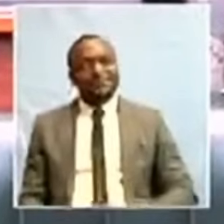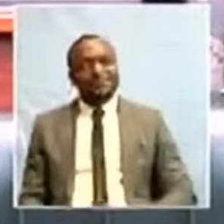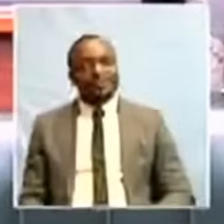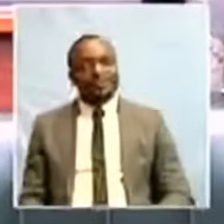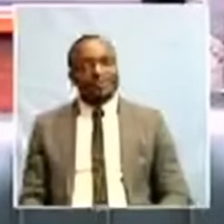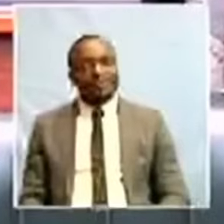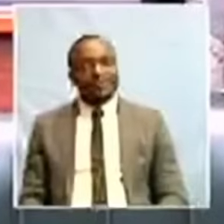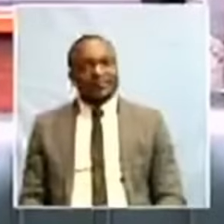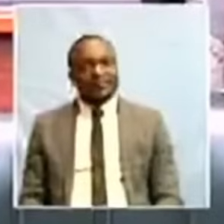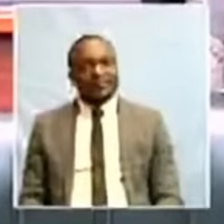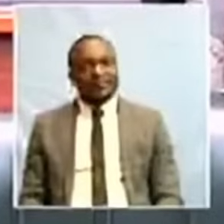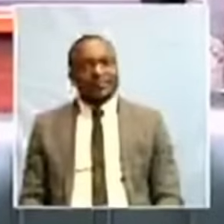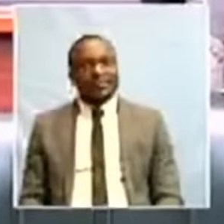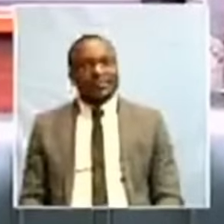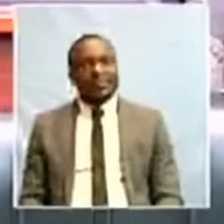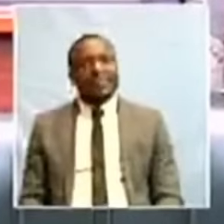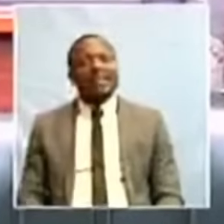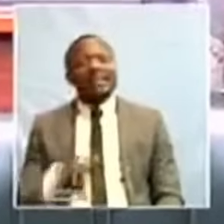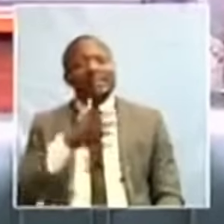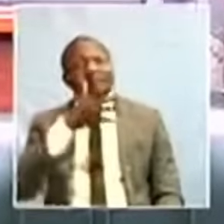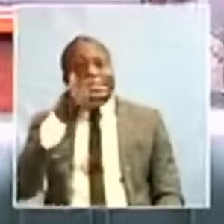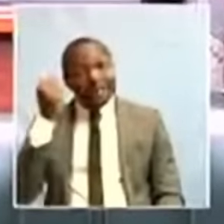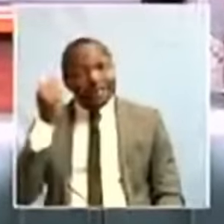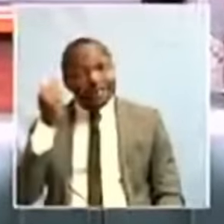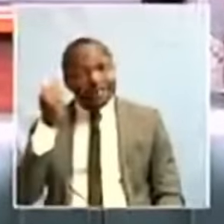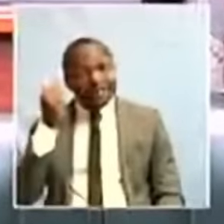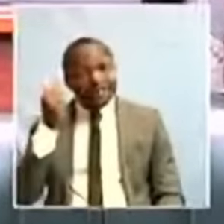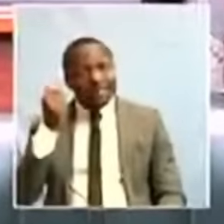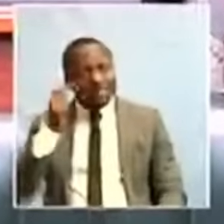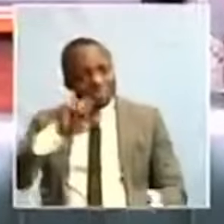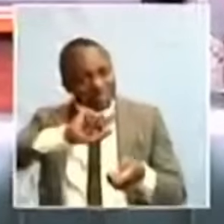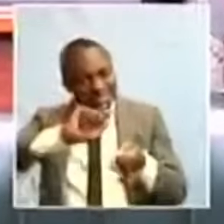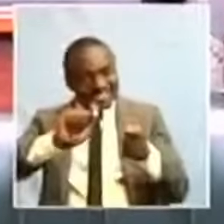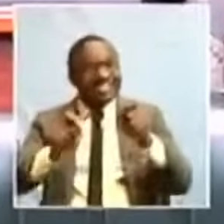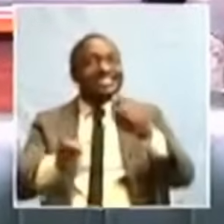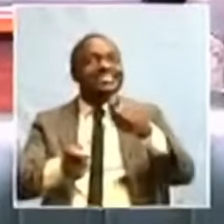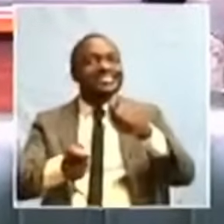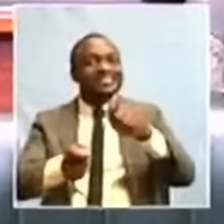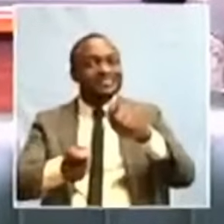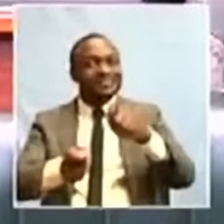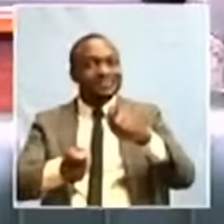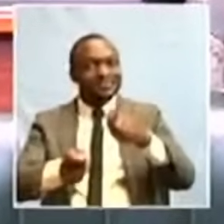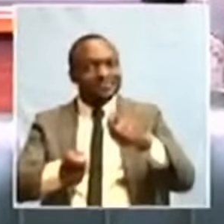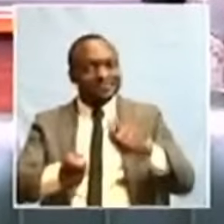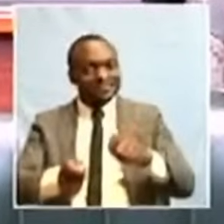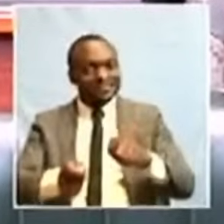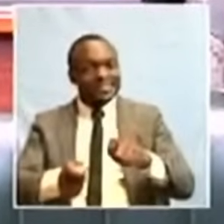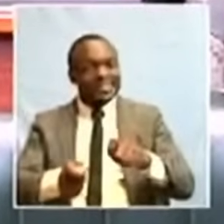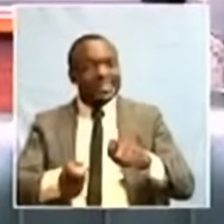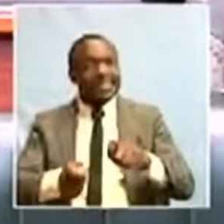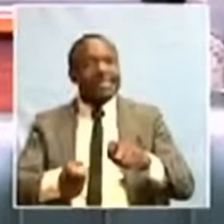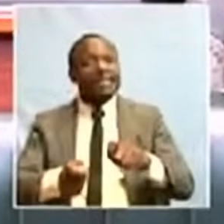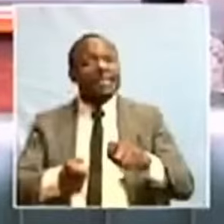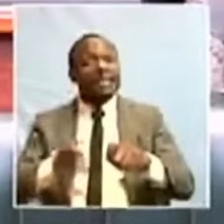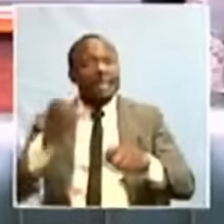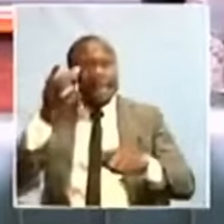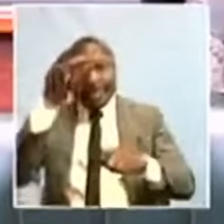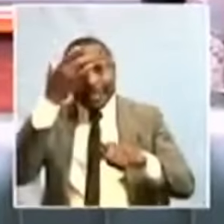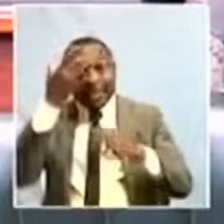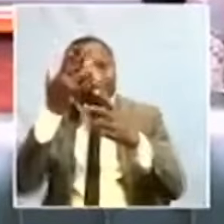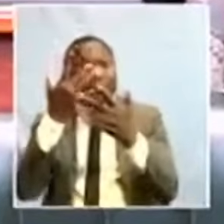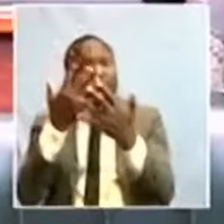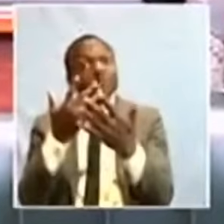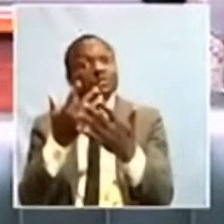You know, the best is to adjust. It is an